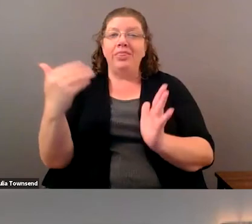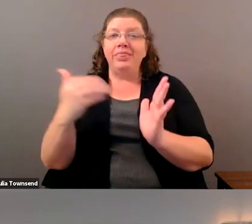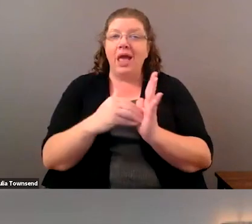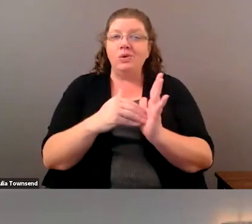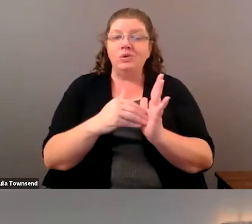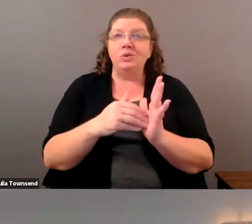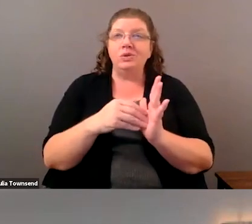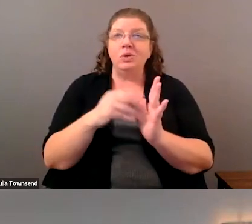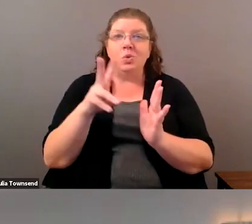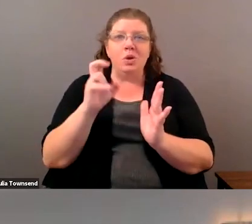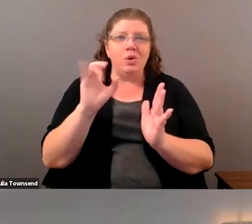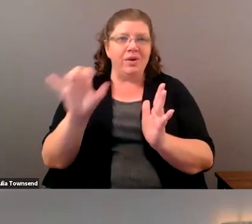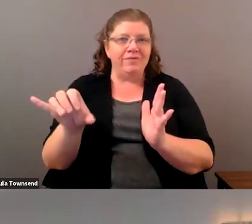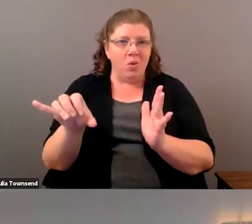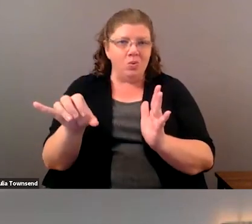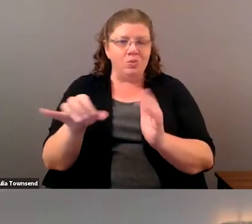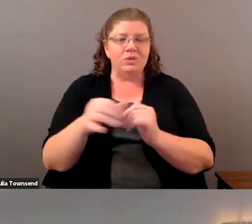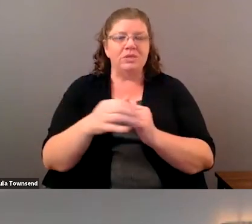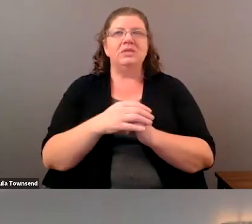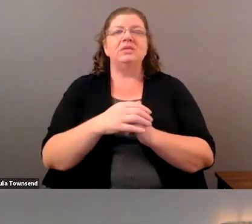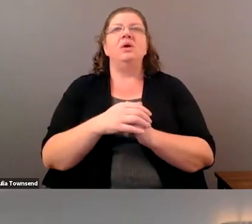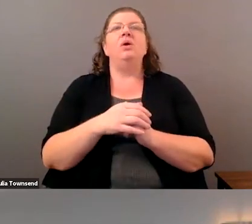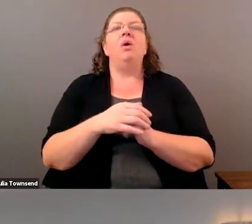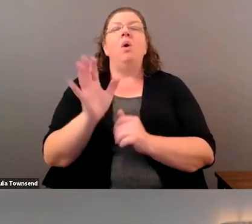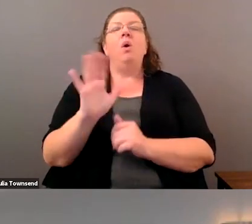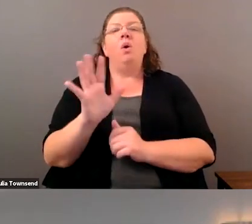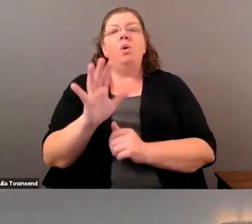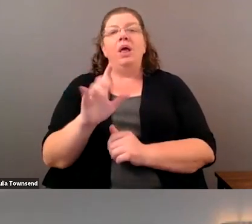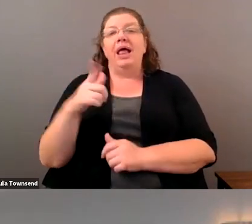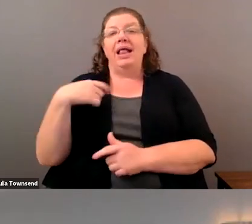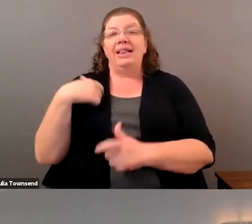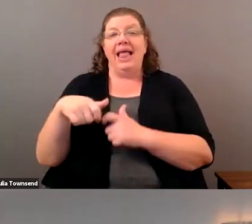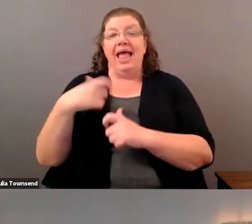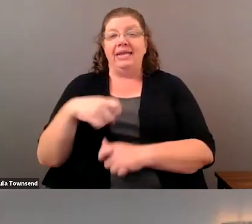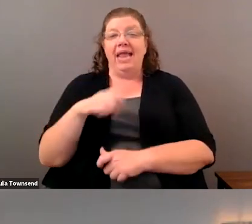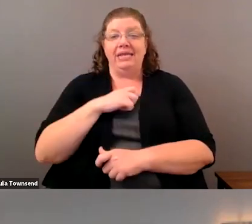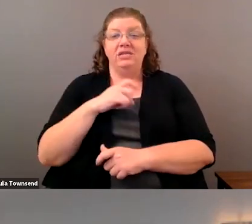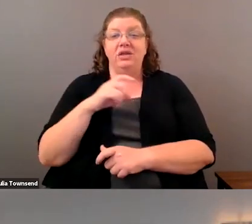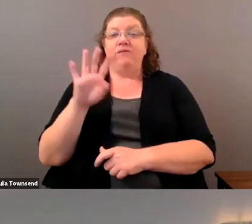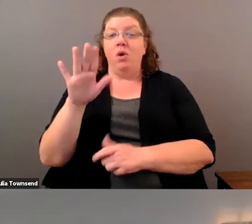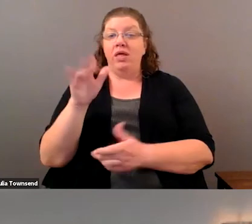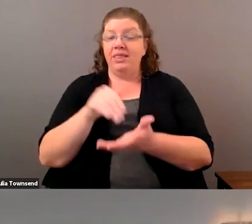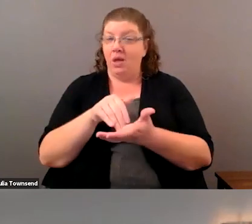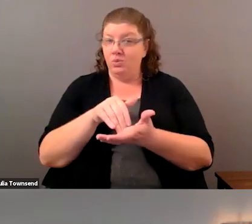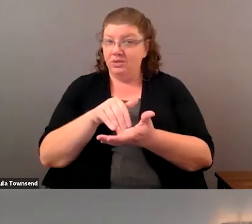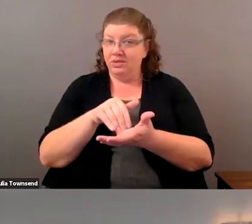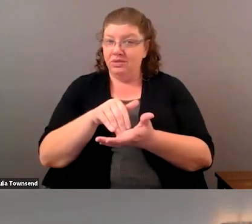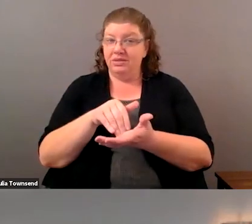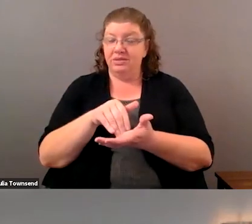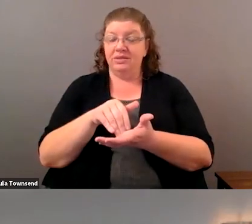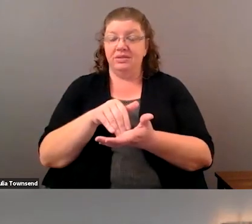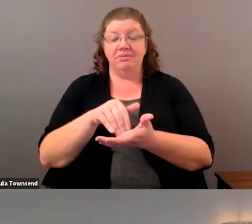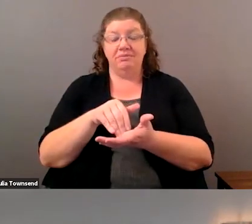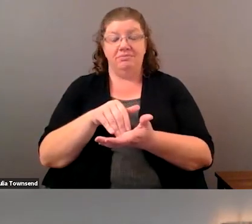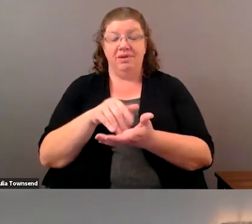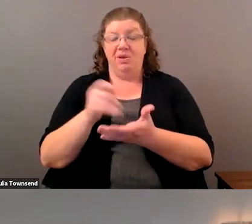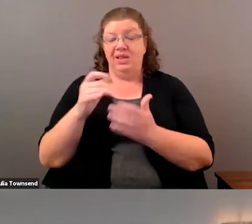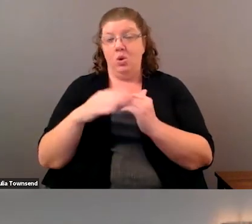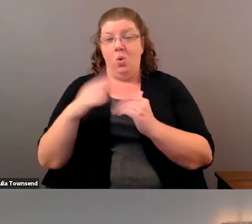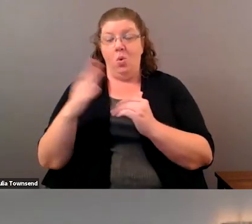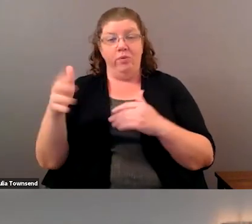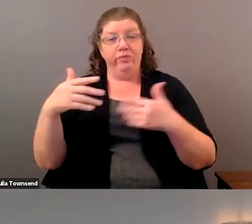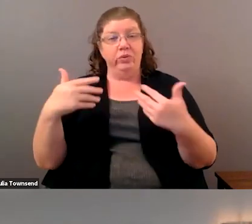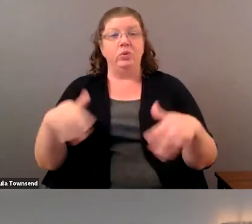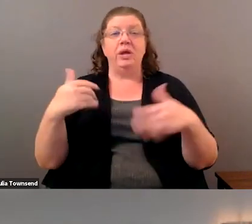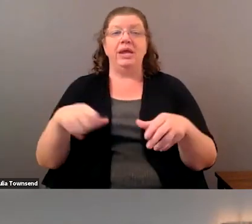1,200 of them. And so, Latinx, 4,000, a little over actually. And I